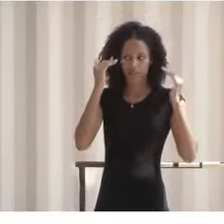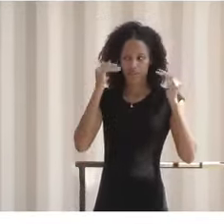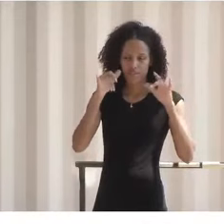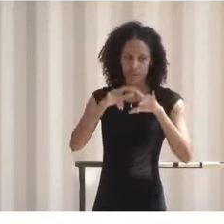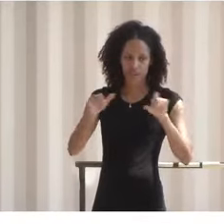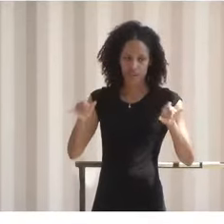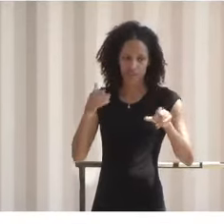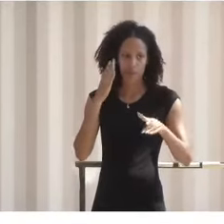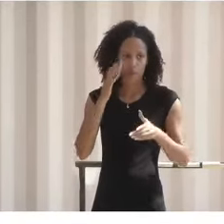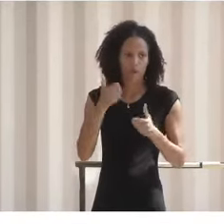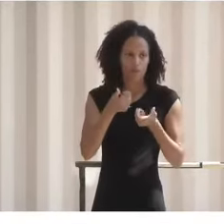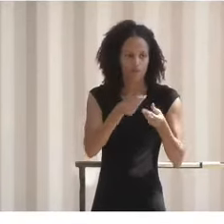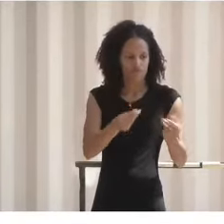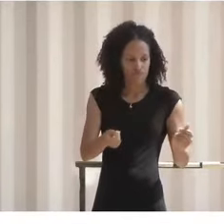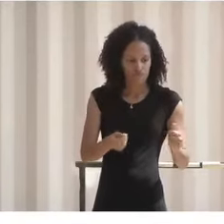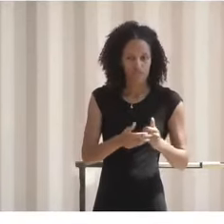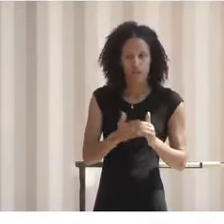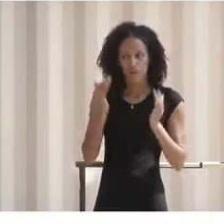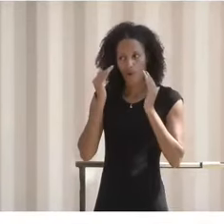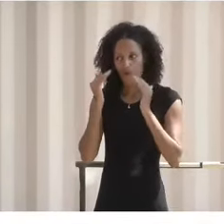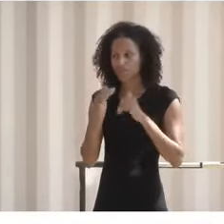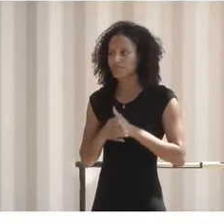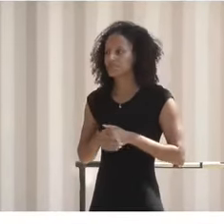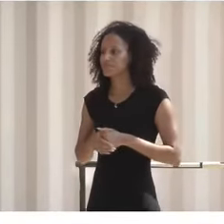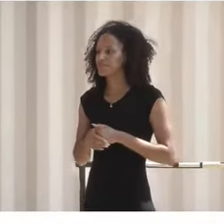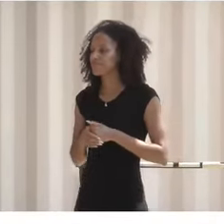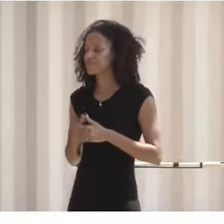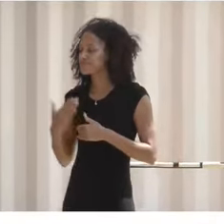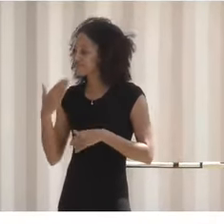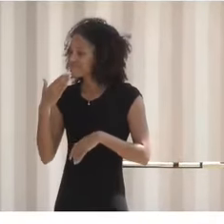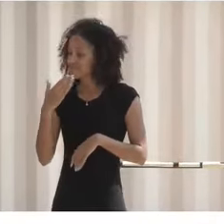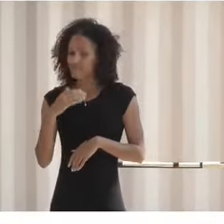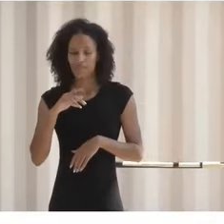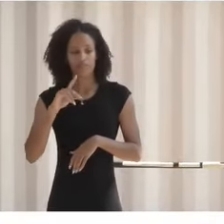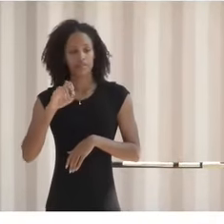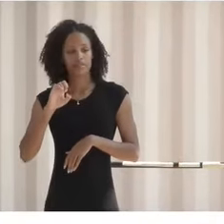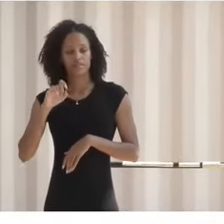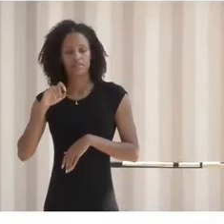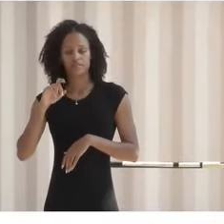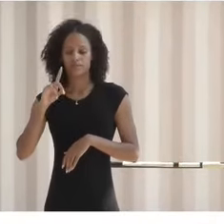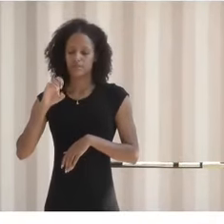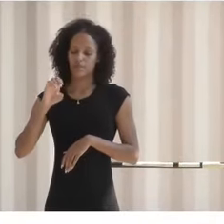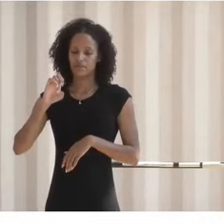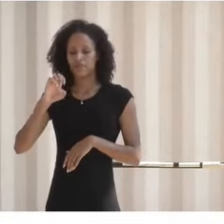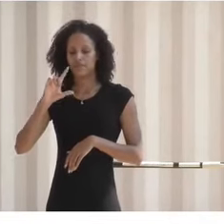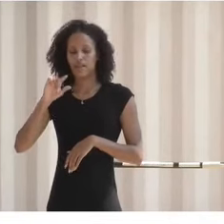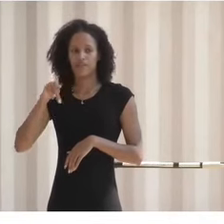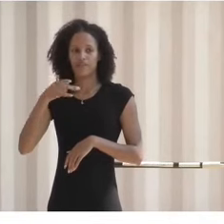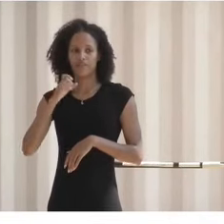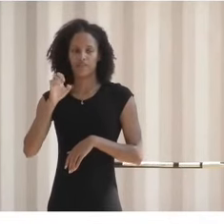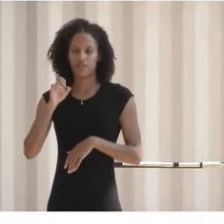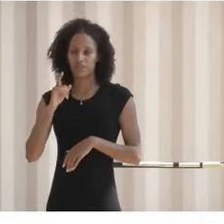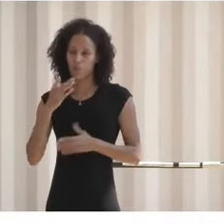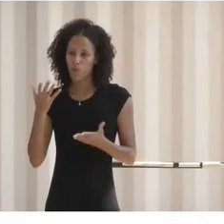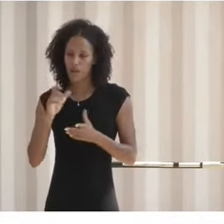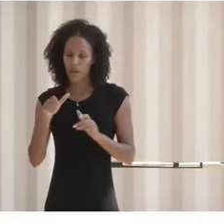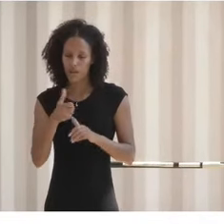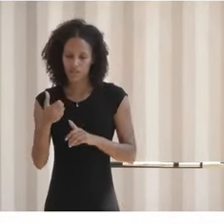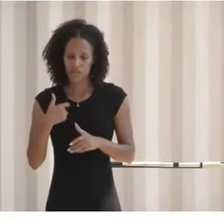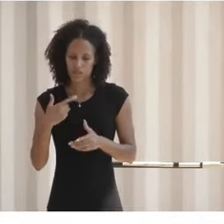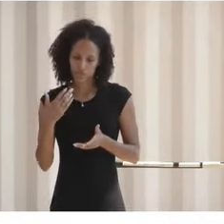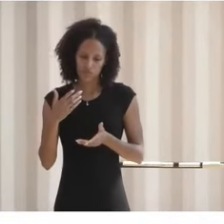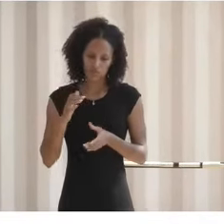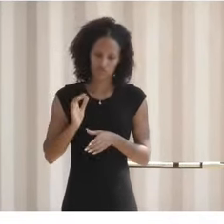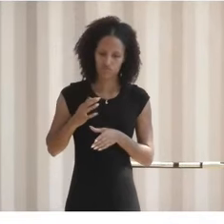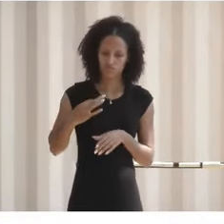time. Thanks, Phil. Delphine, what other considerations are important to ensure the